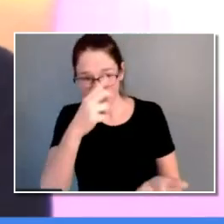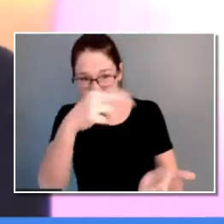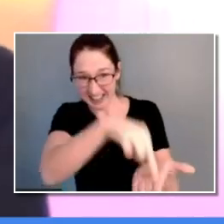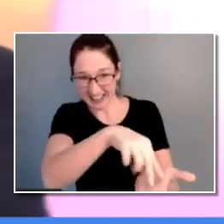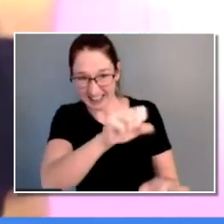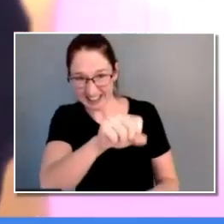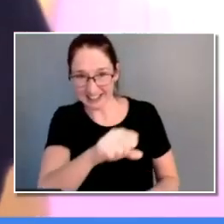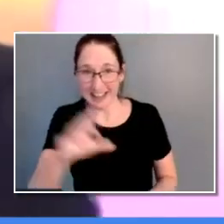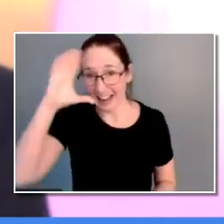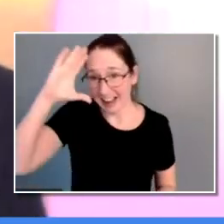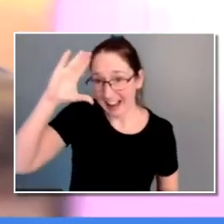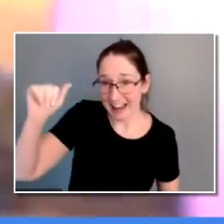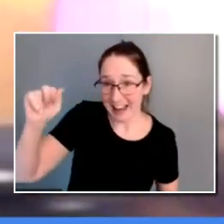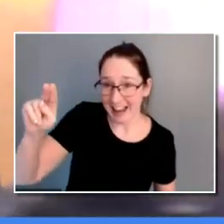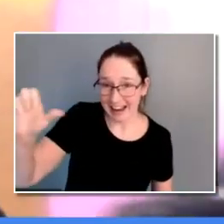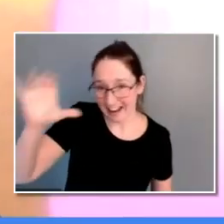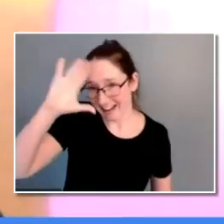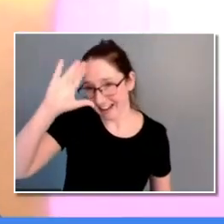Hi, Anna.